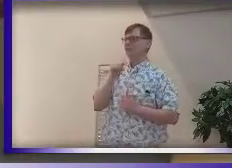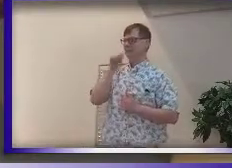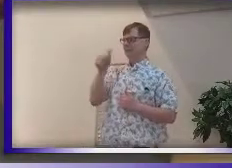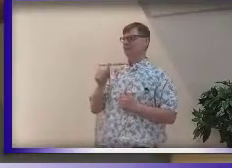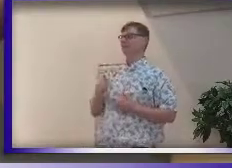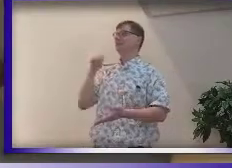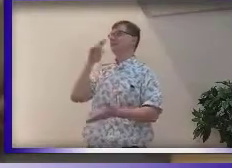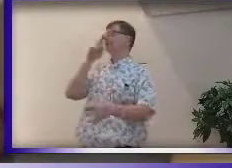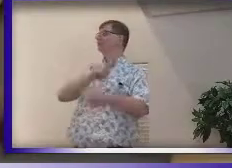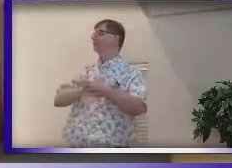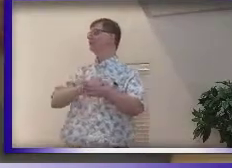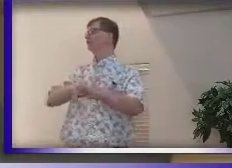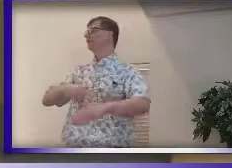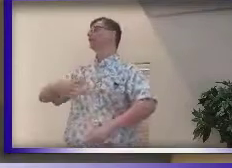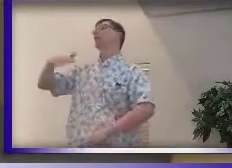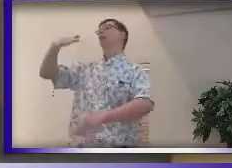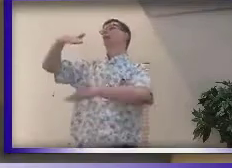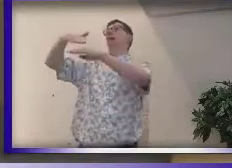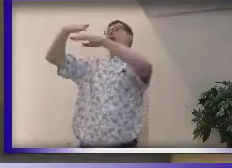having issues.